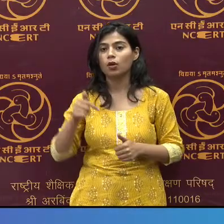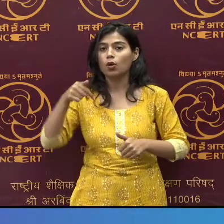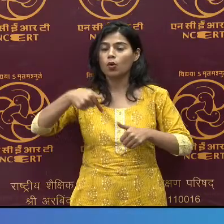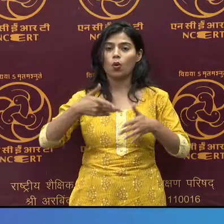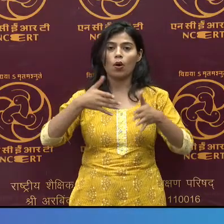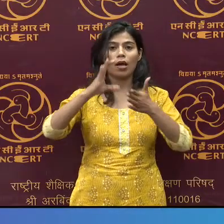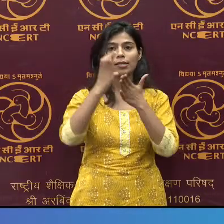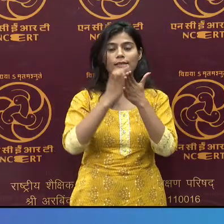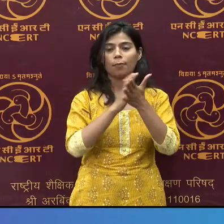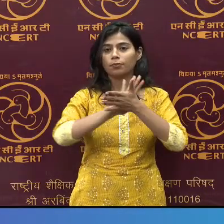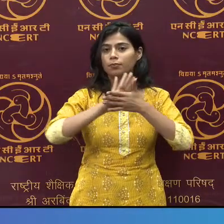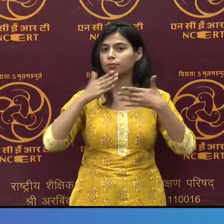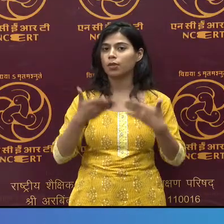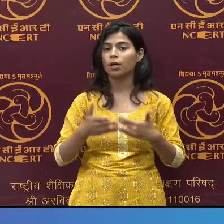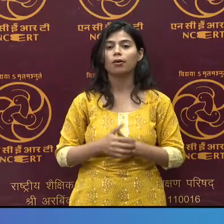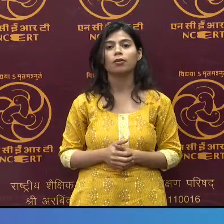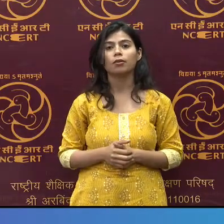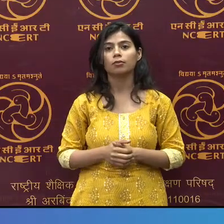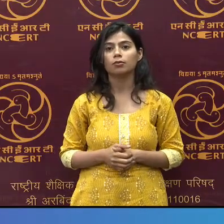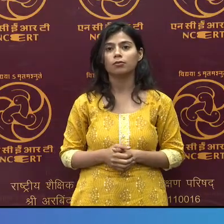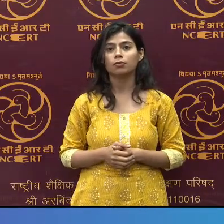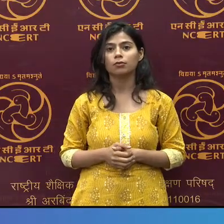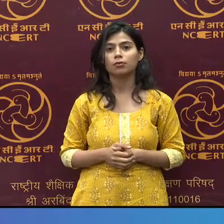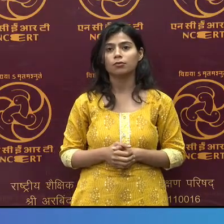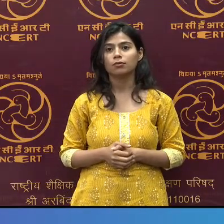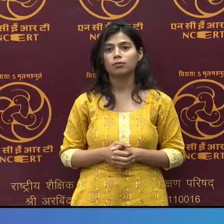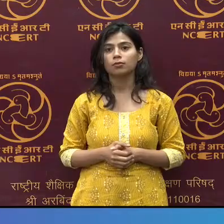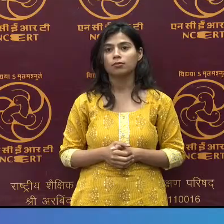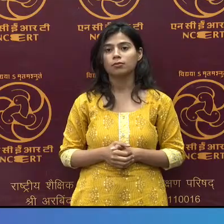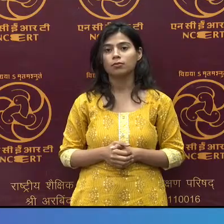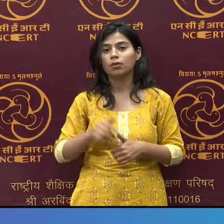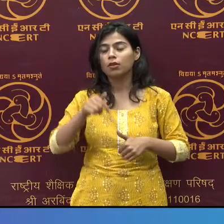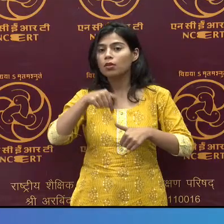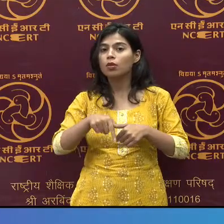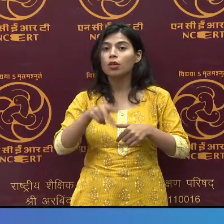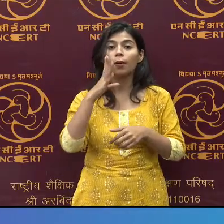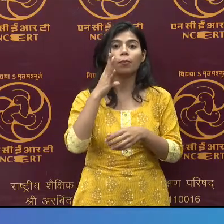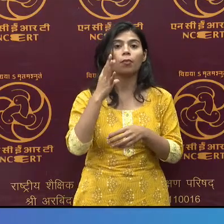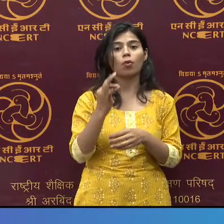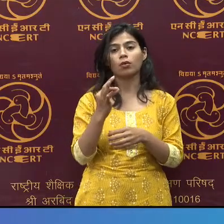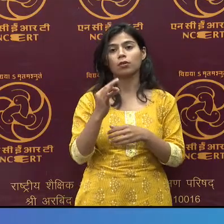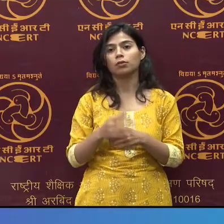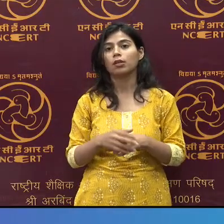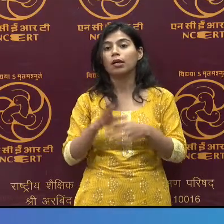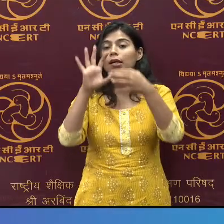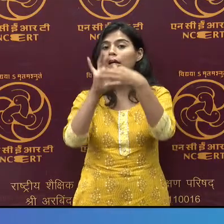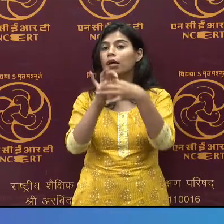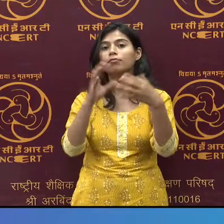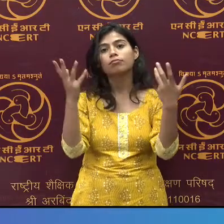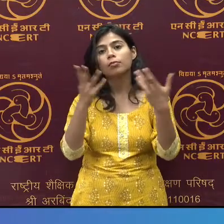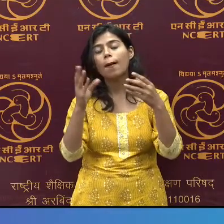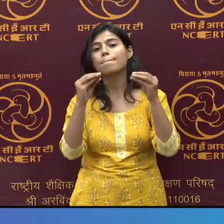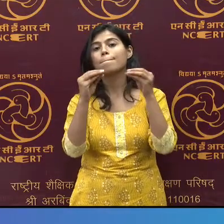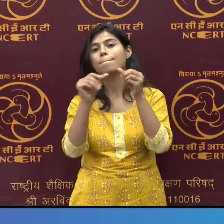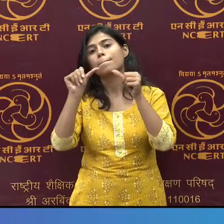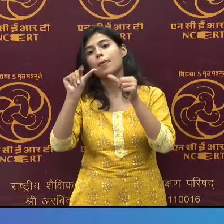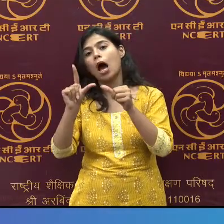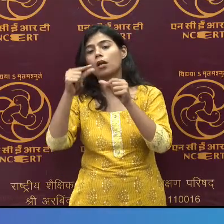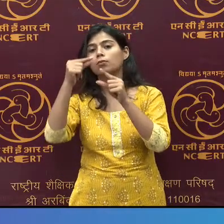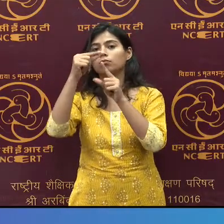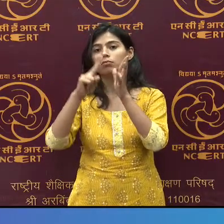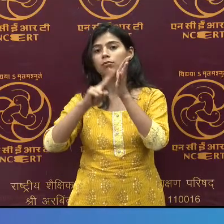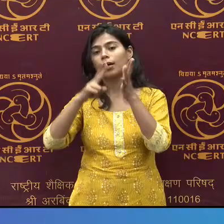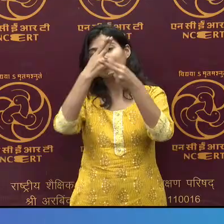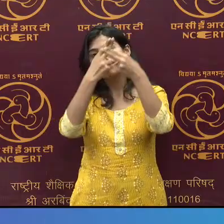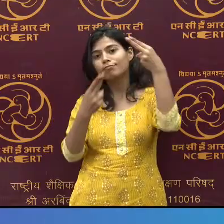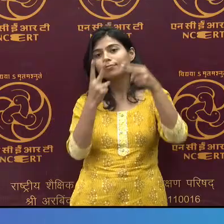of the lesson. But before we wind up, there is an important piece of information regarding Balpan Ki Kavita competition.